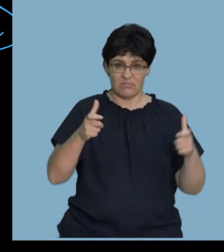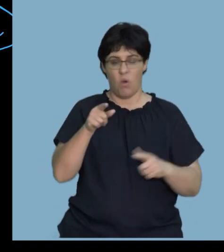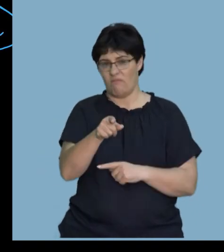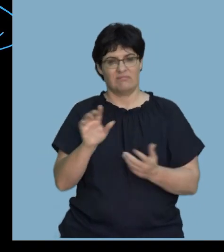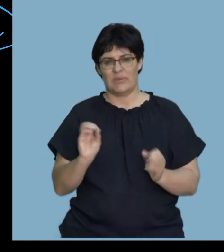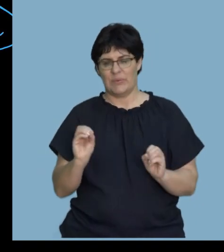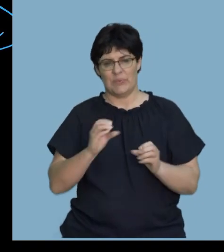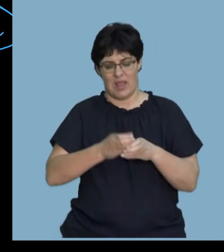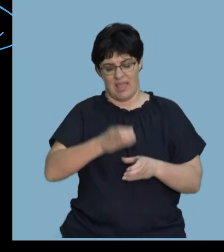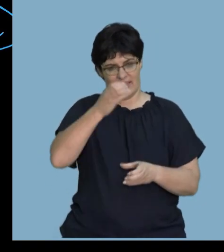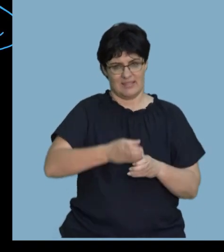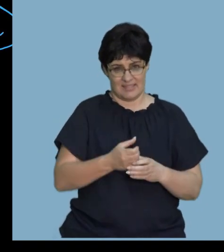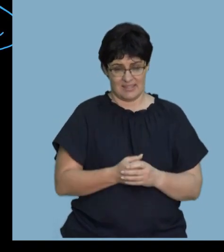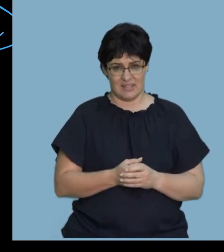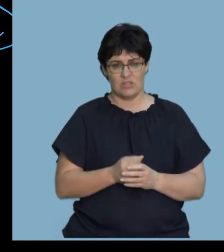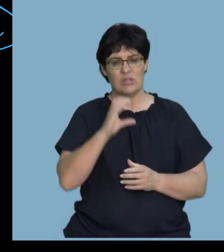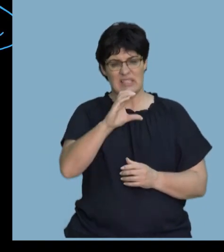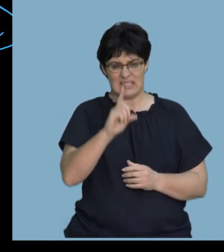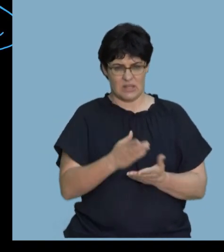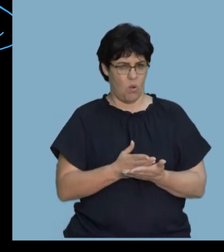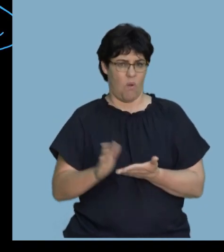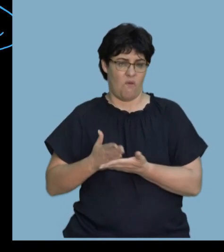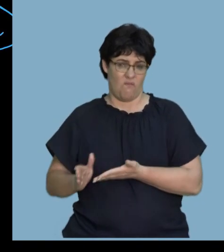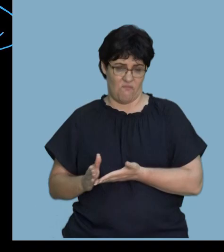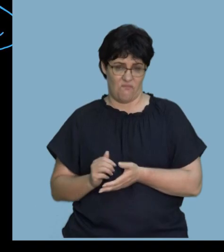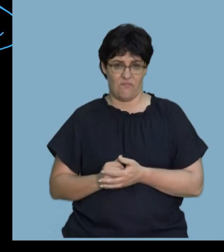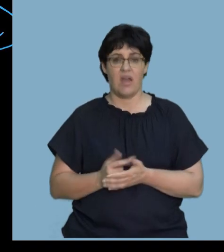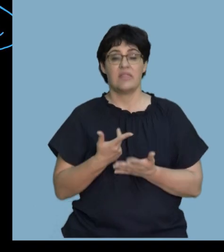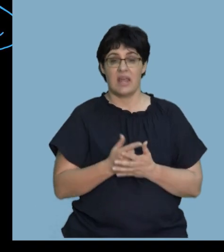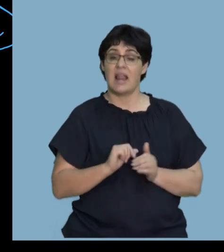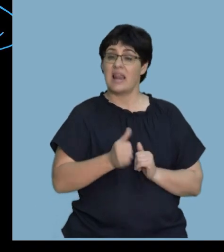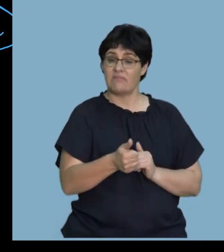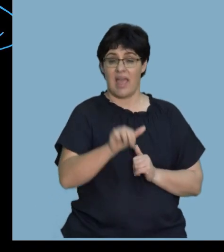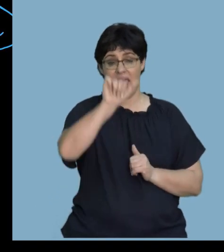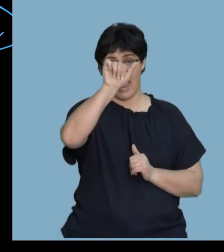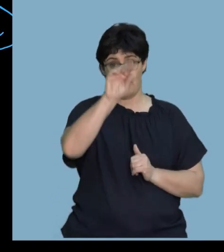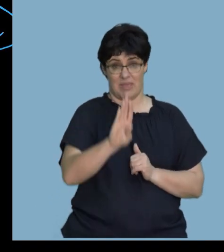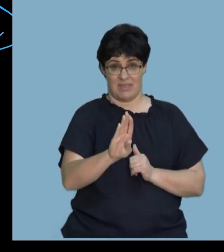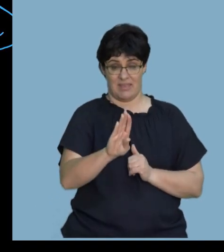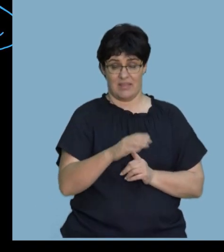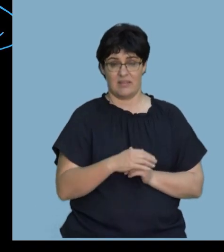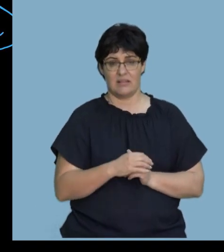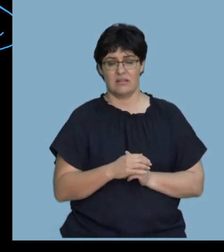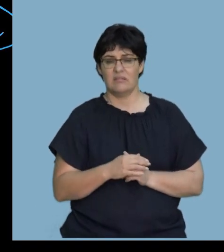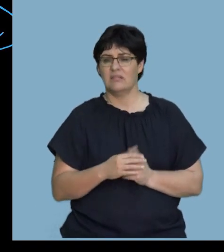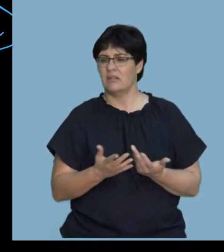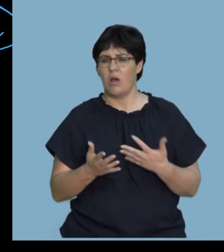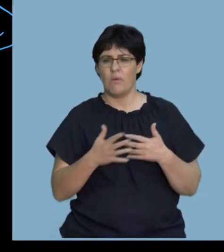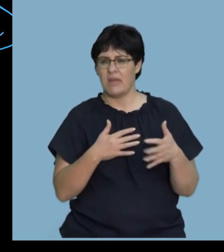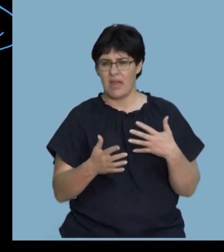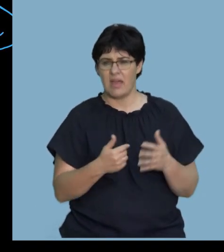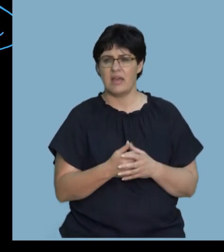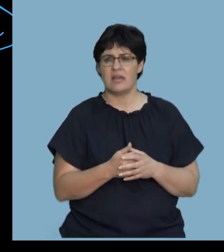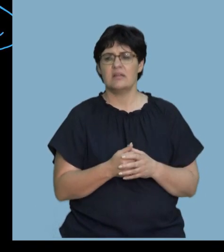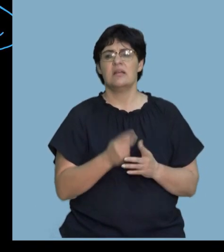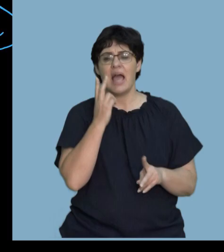Kc. So we'll eliminate C and D, and we're left with A and B. So whatever, and then